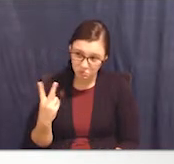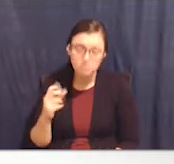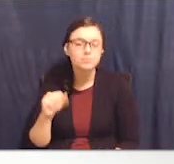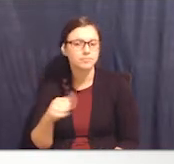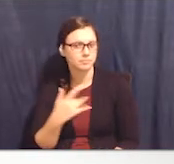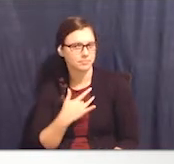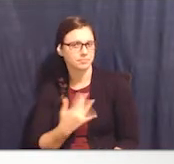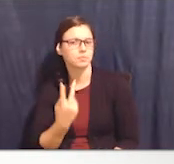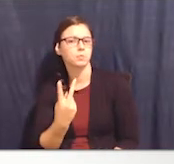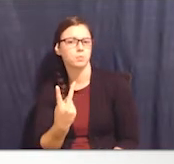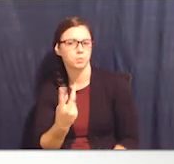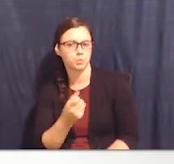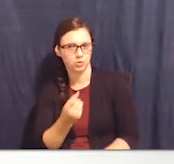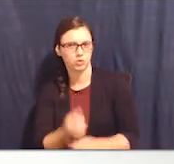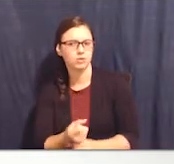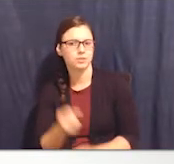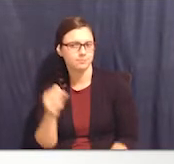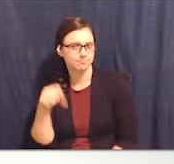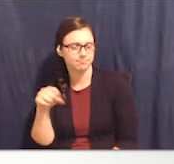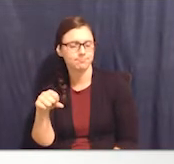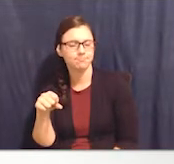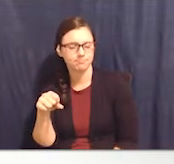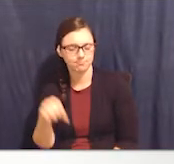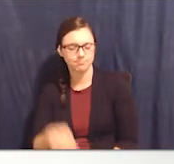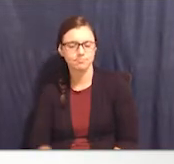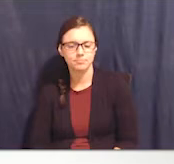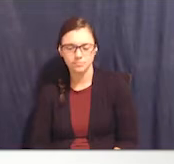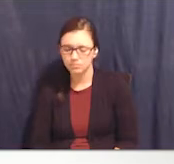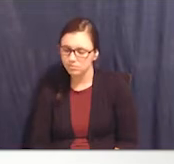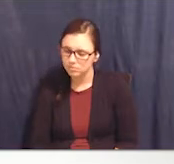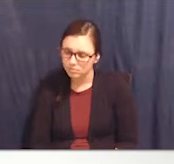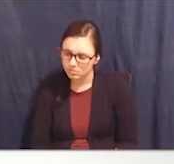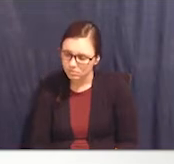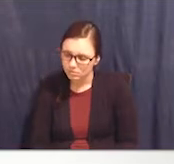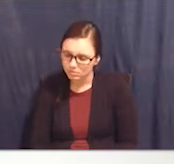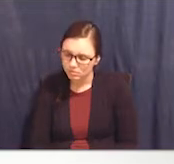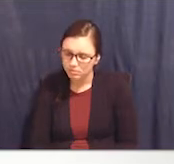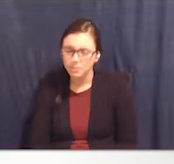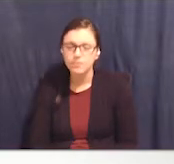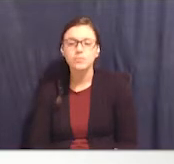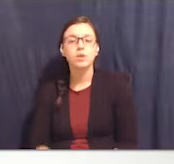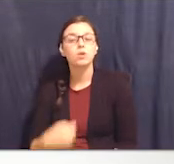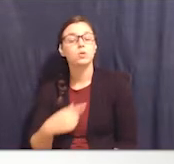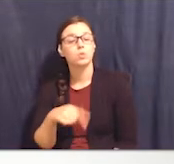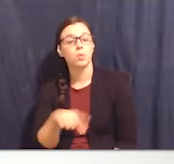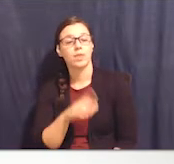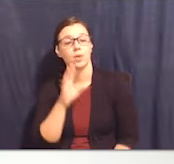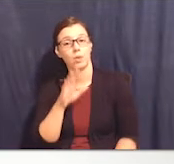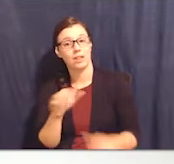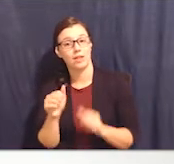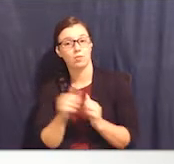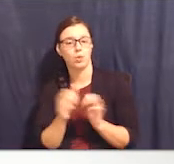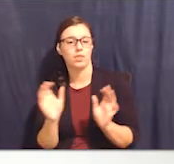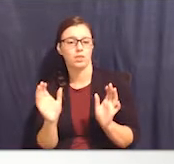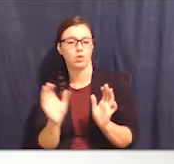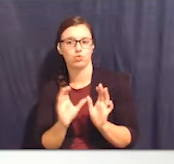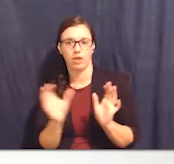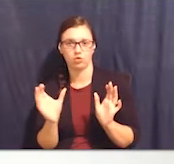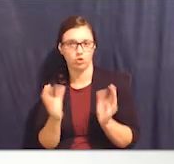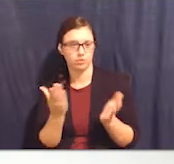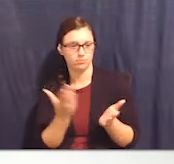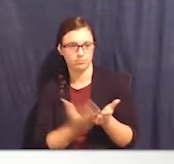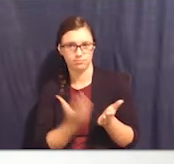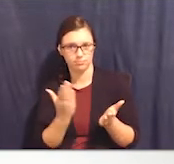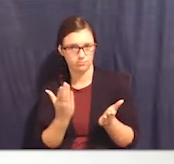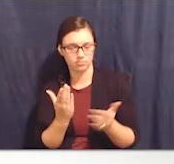receive in either hospitality, business management, or early education. I